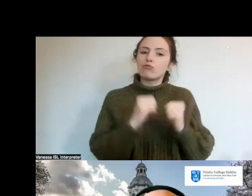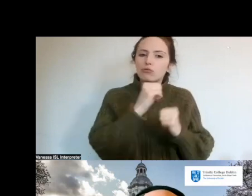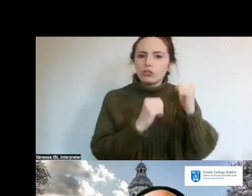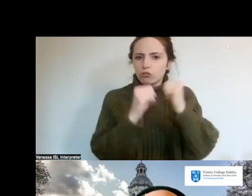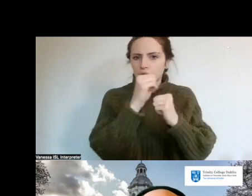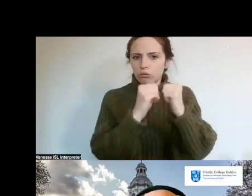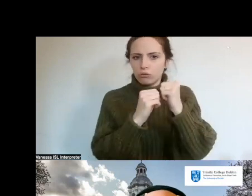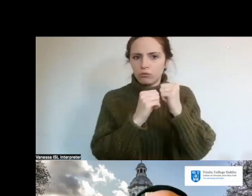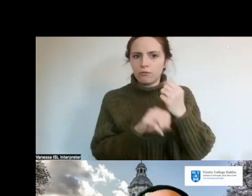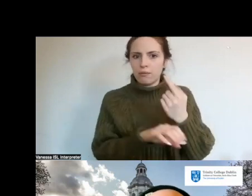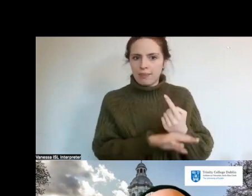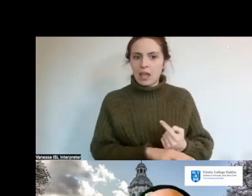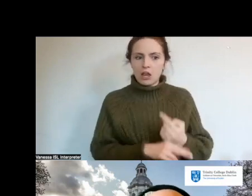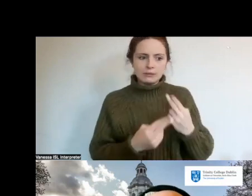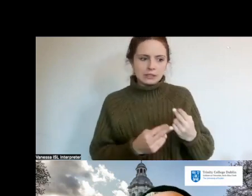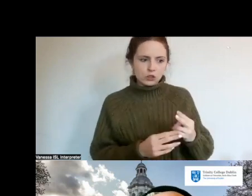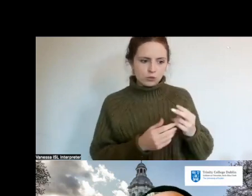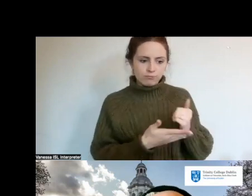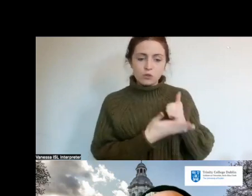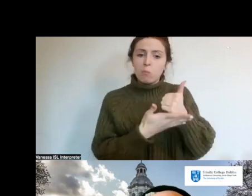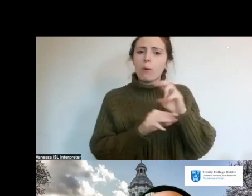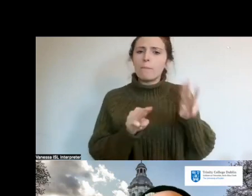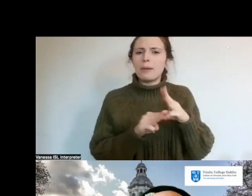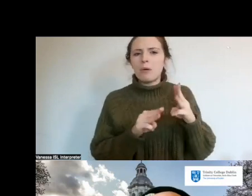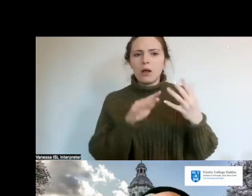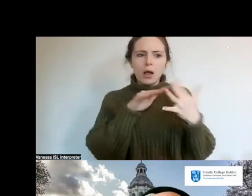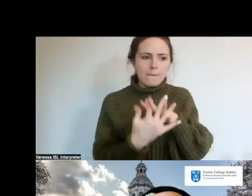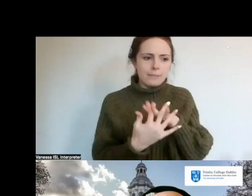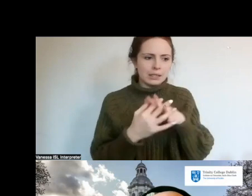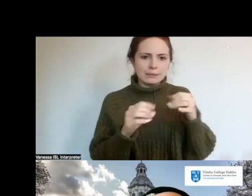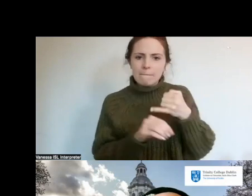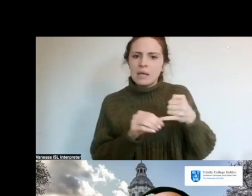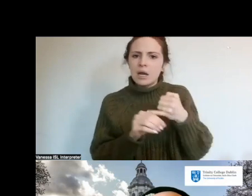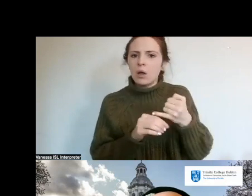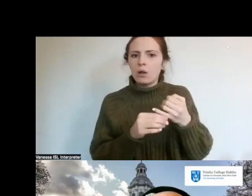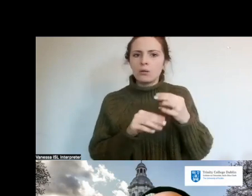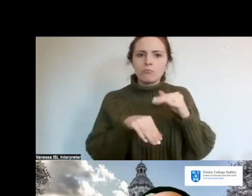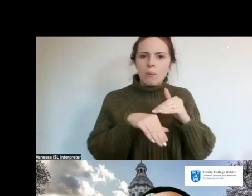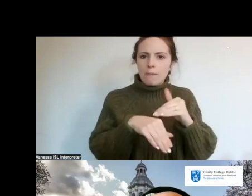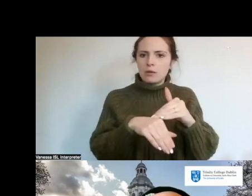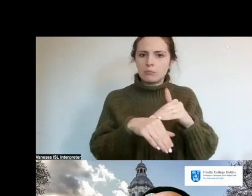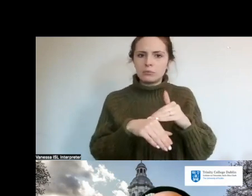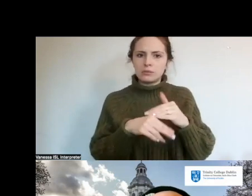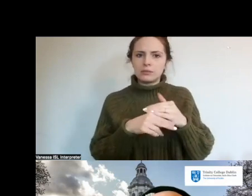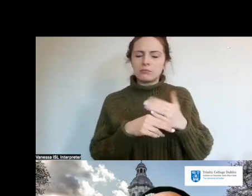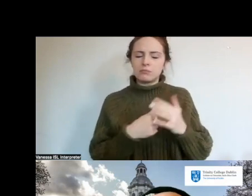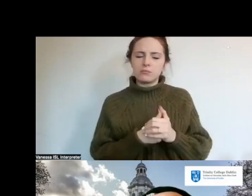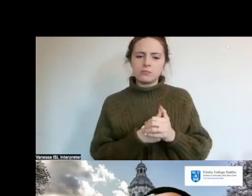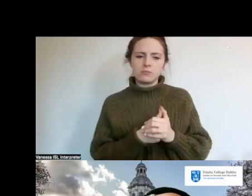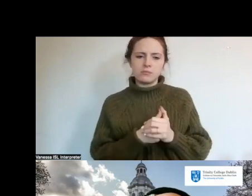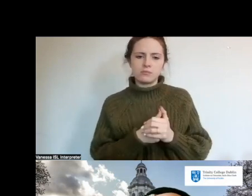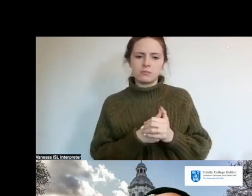are needed to support people who have complex age-related conditions. And these